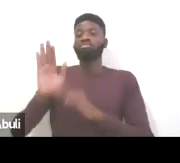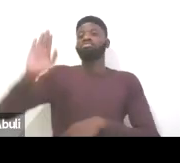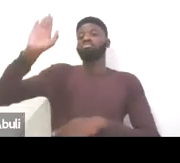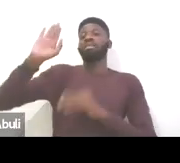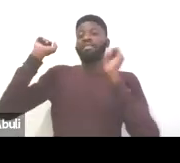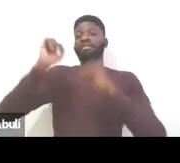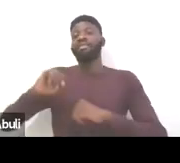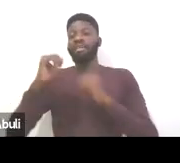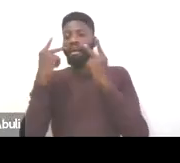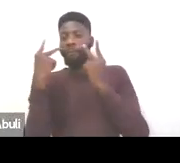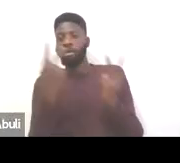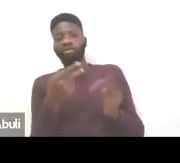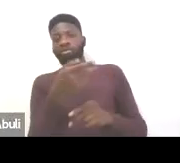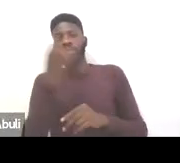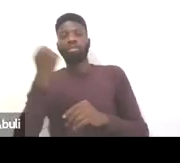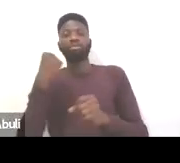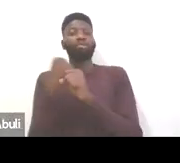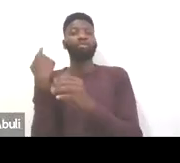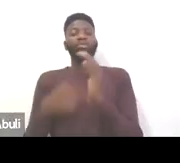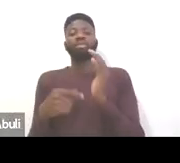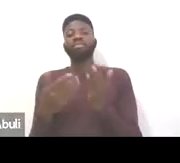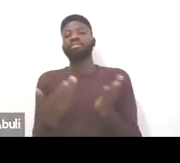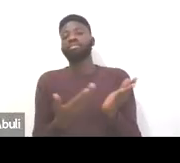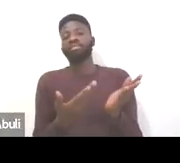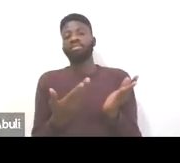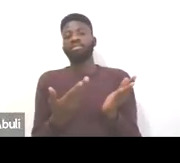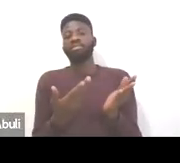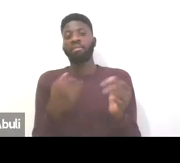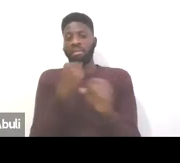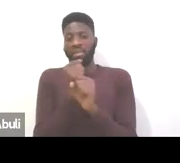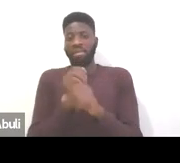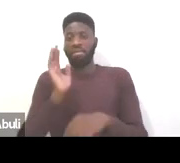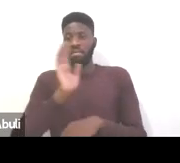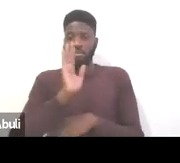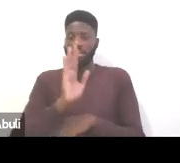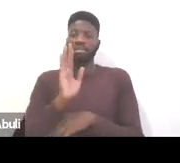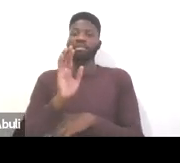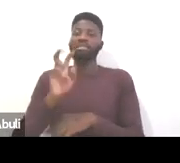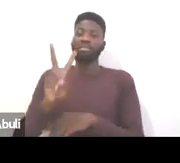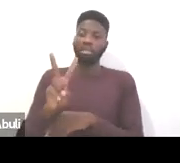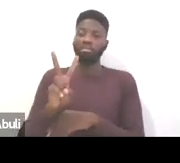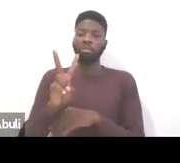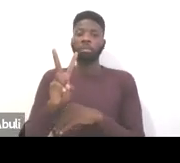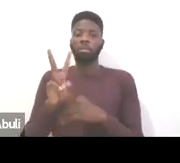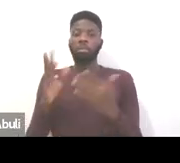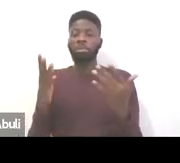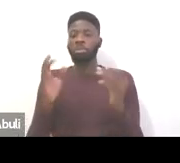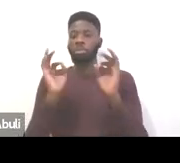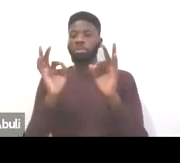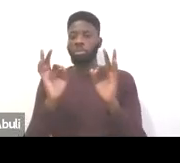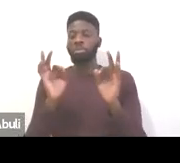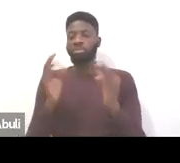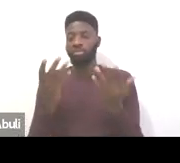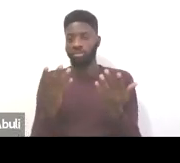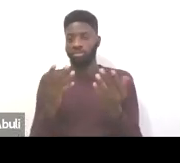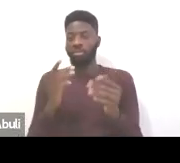this person could have done better to make or get that past that first level. Some of